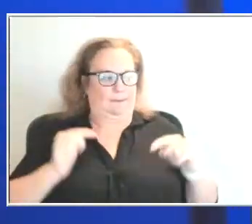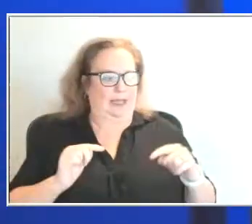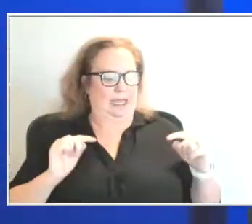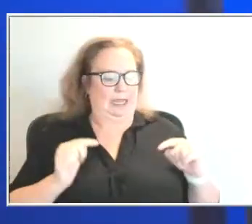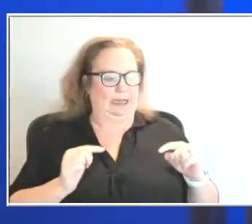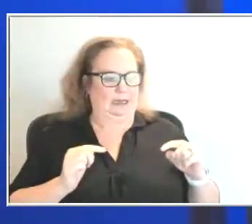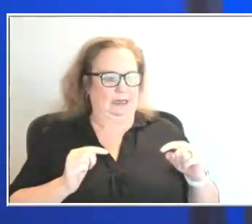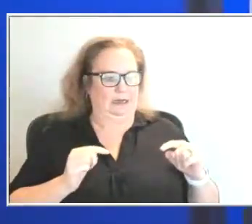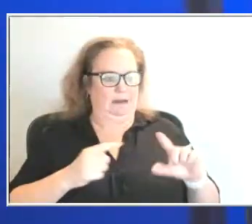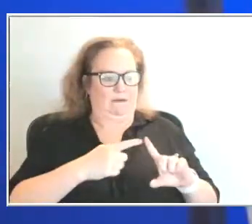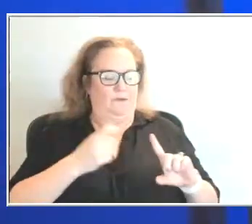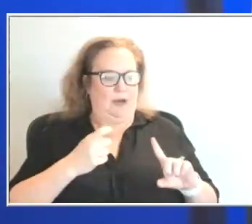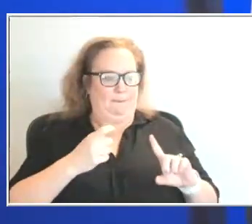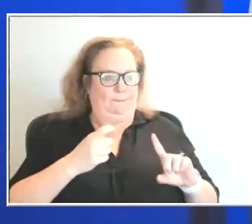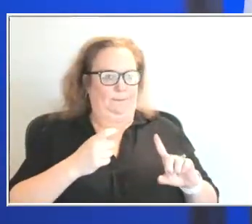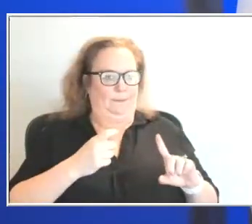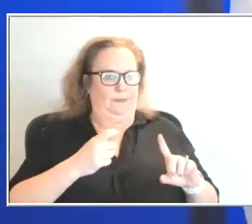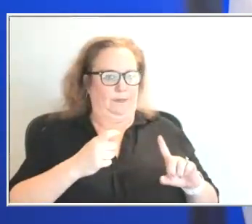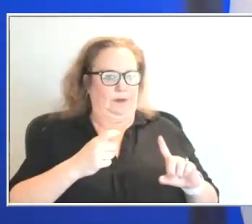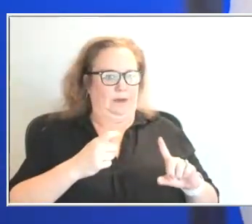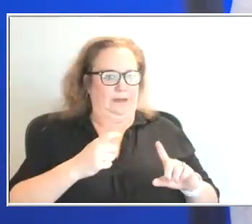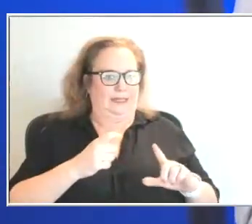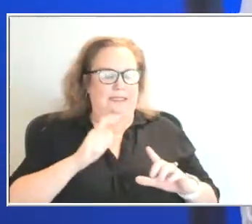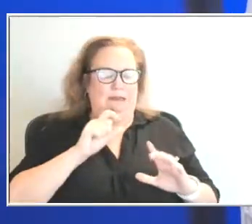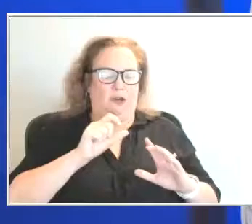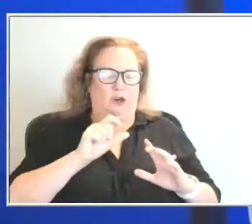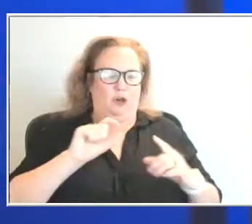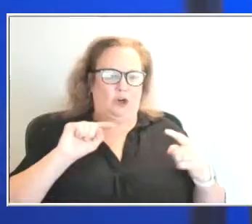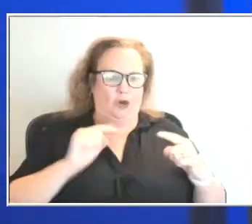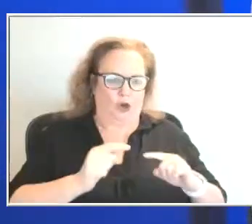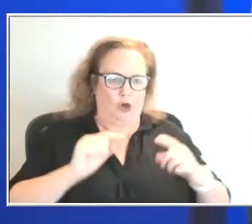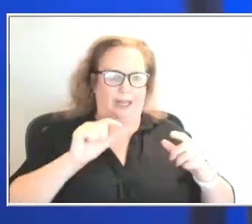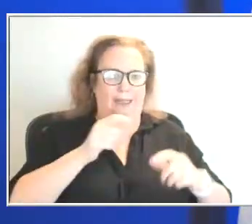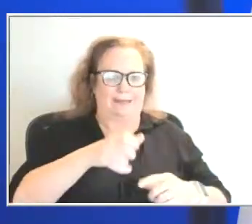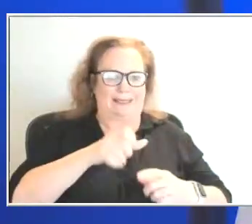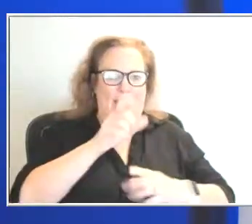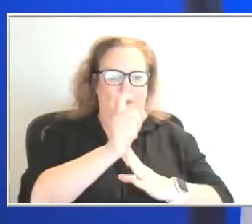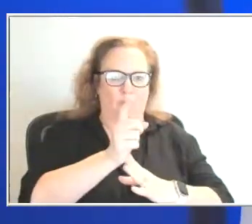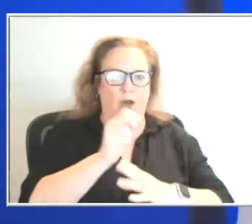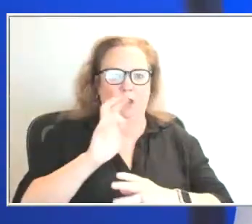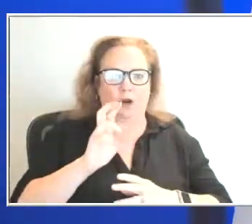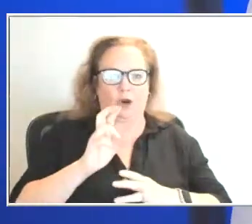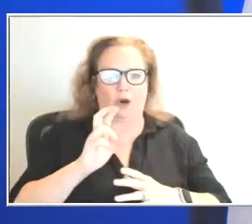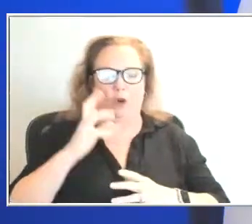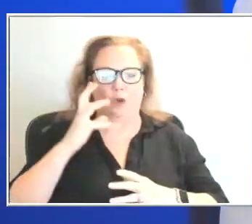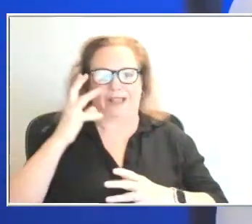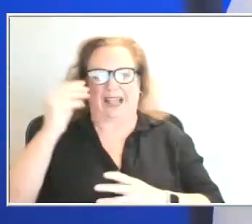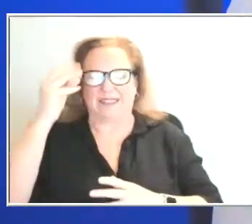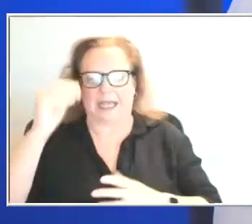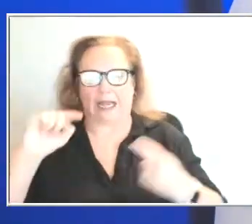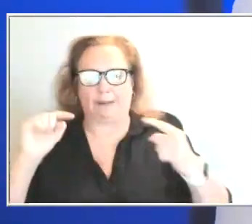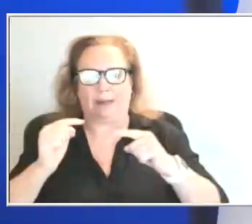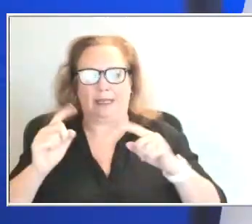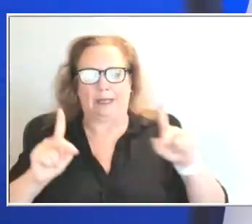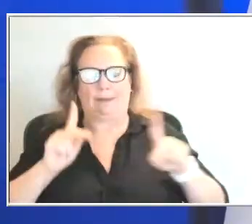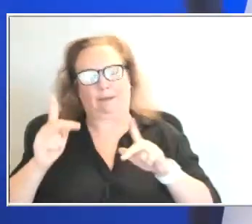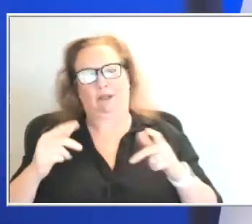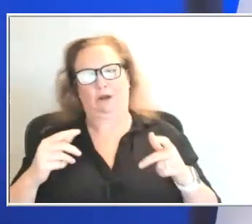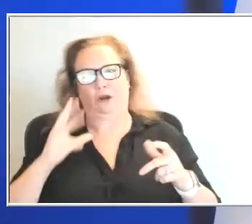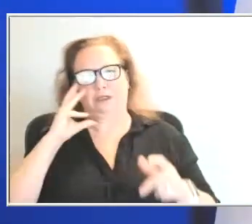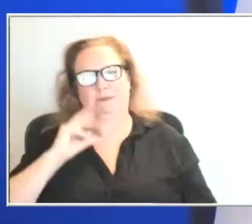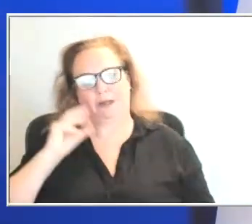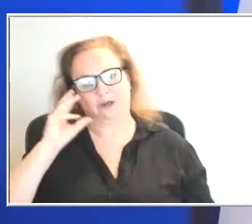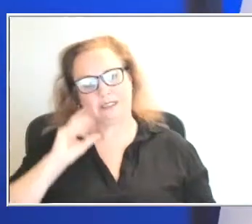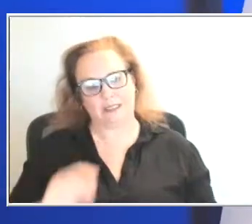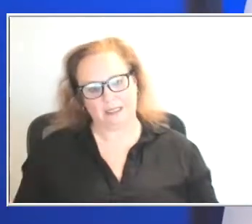from something that is cutting them at that moment versus the existential type pain that people are having, and